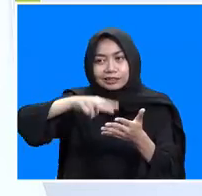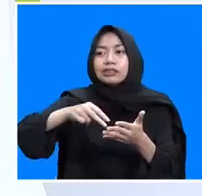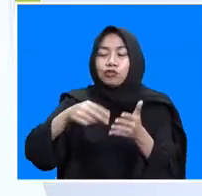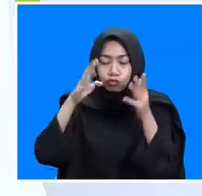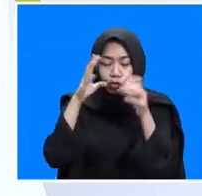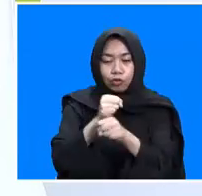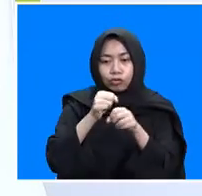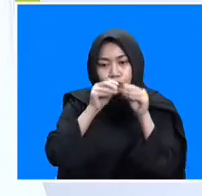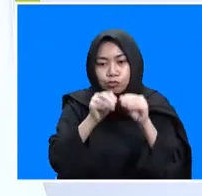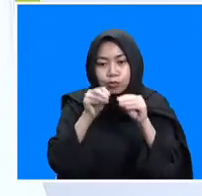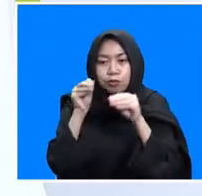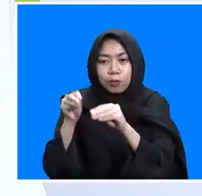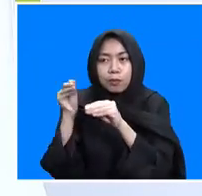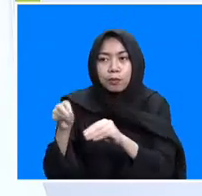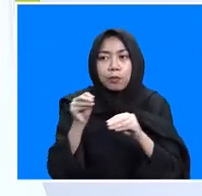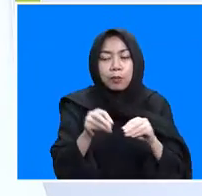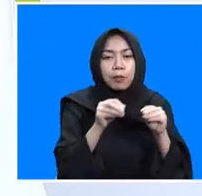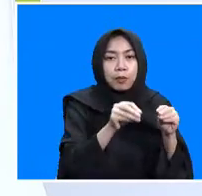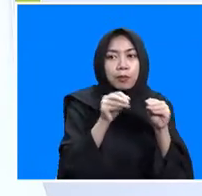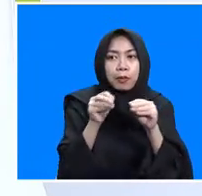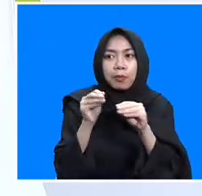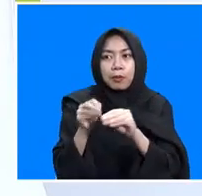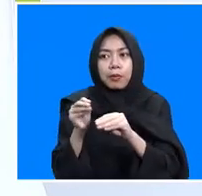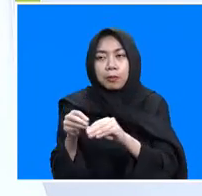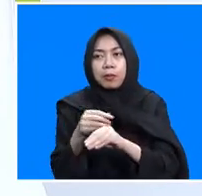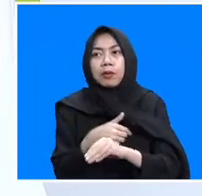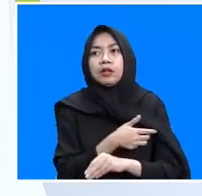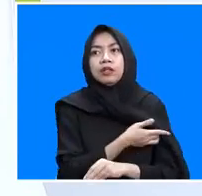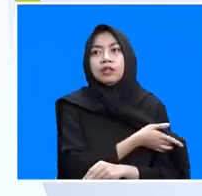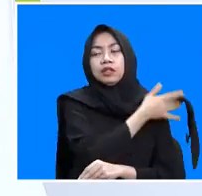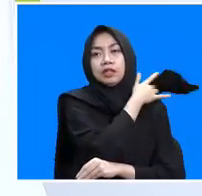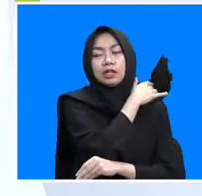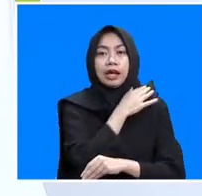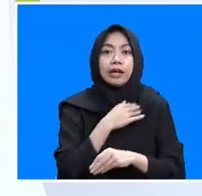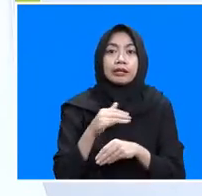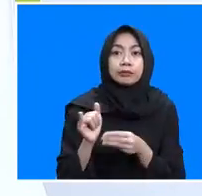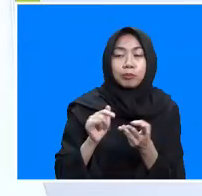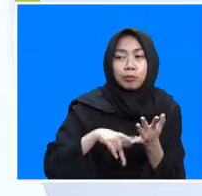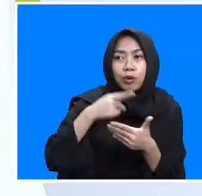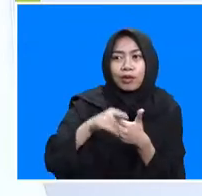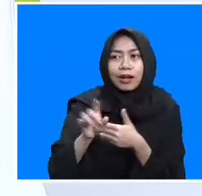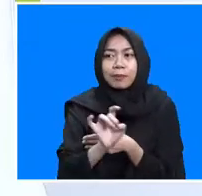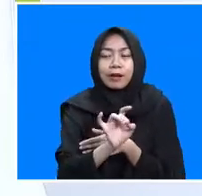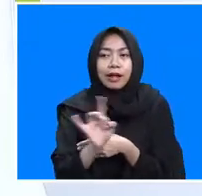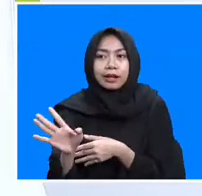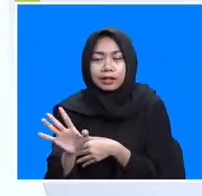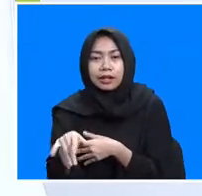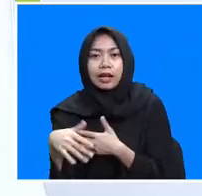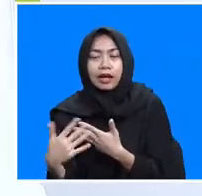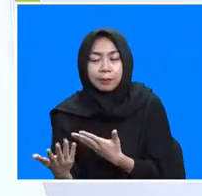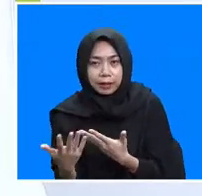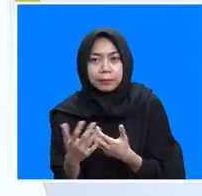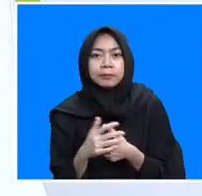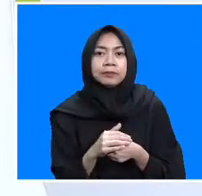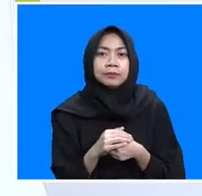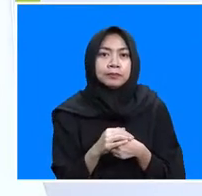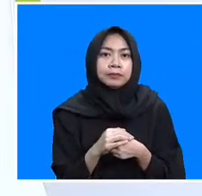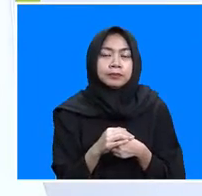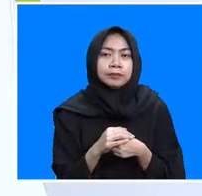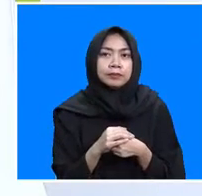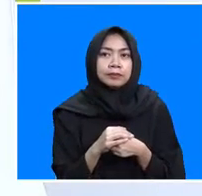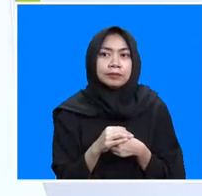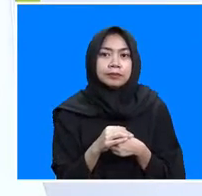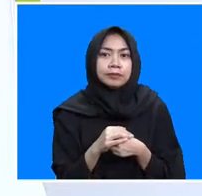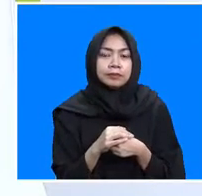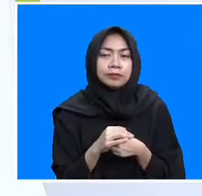around scaling up those reading programs. Another thing we do is we're trying to create stronger partnerships between